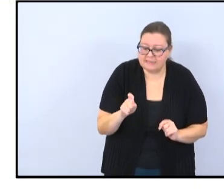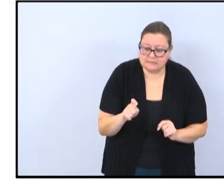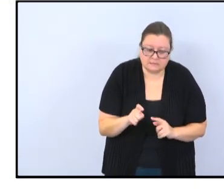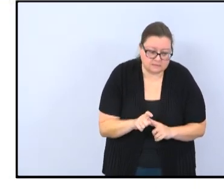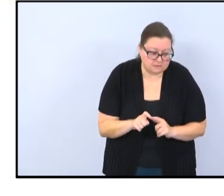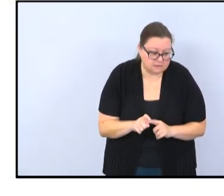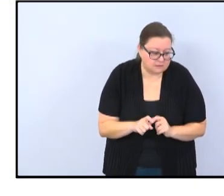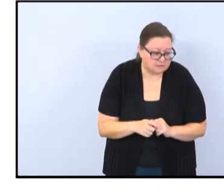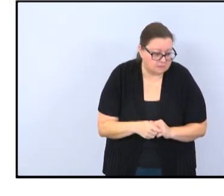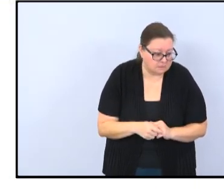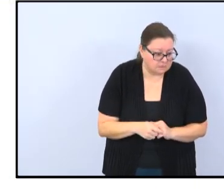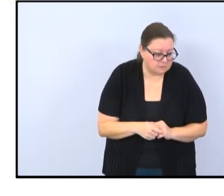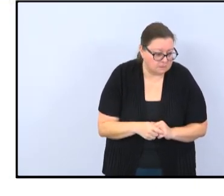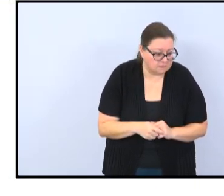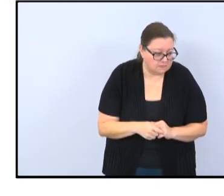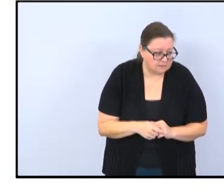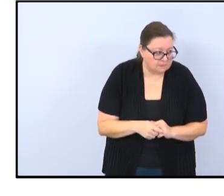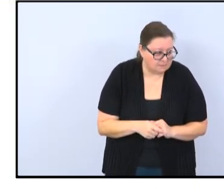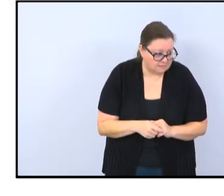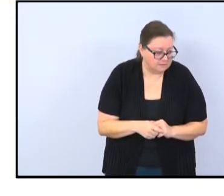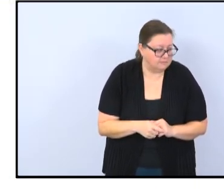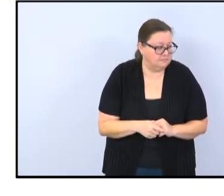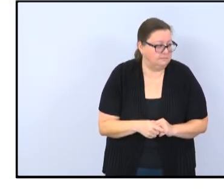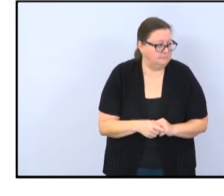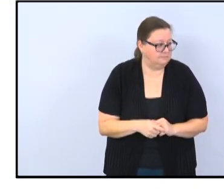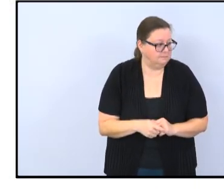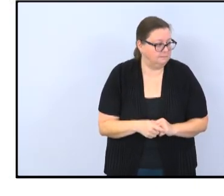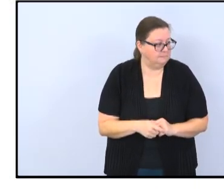To the front, correct.